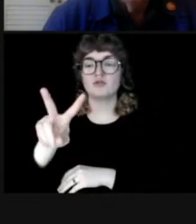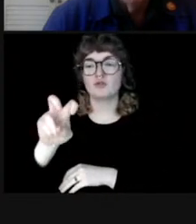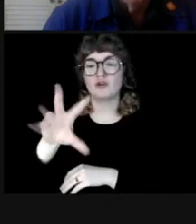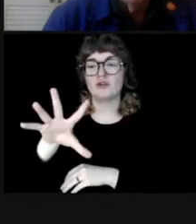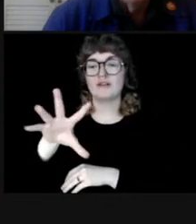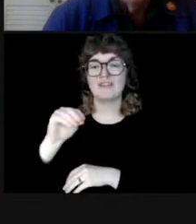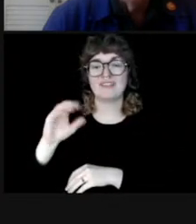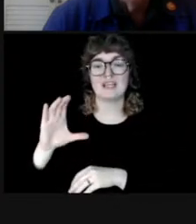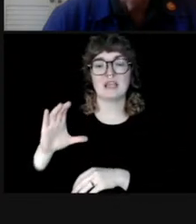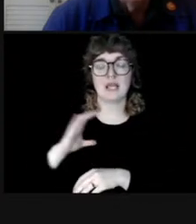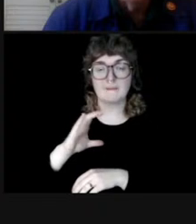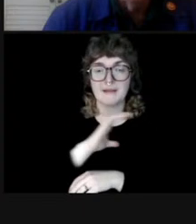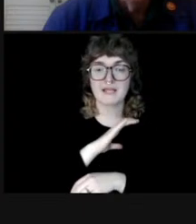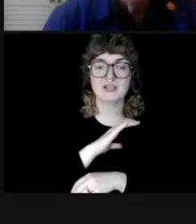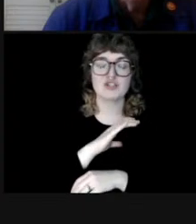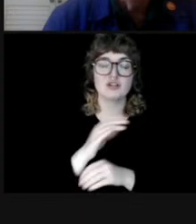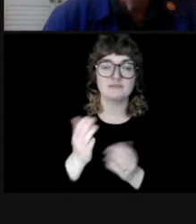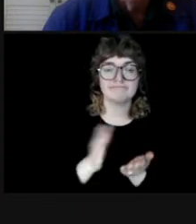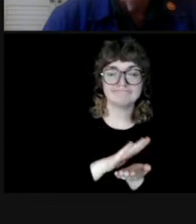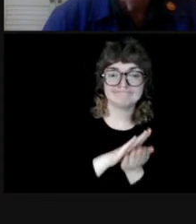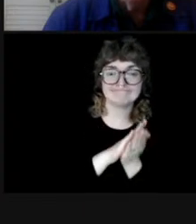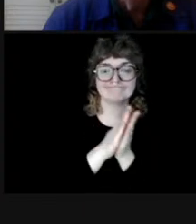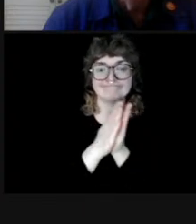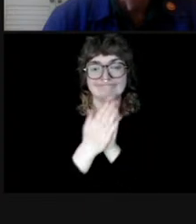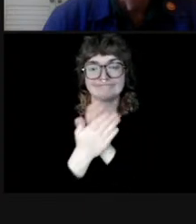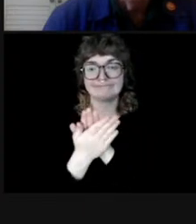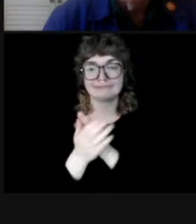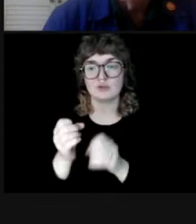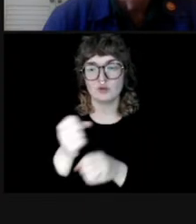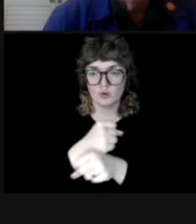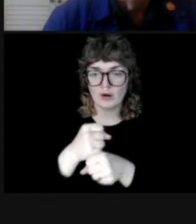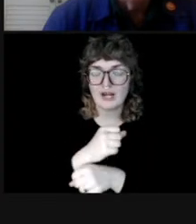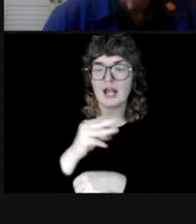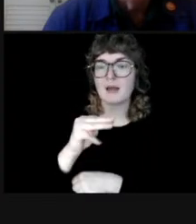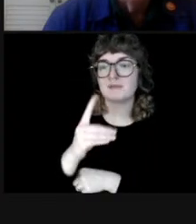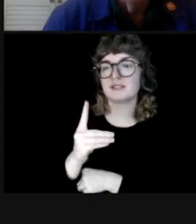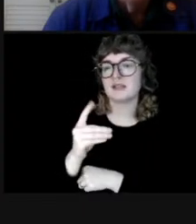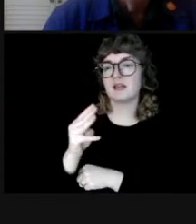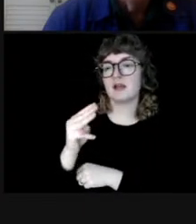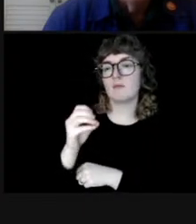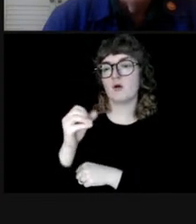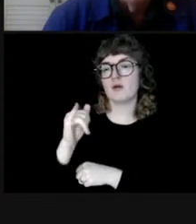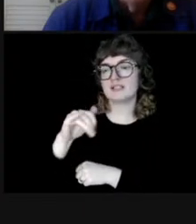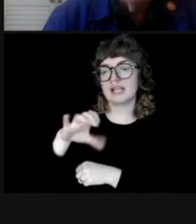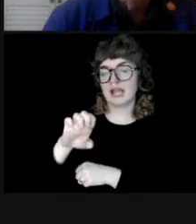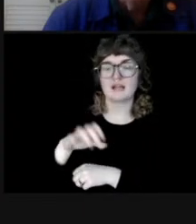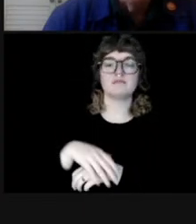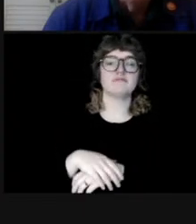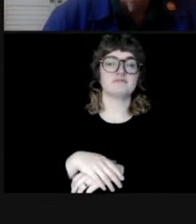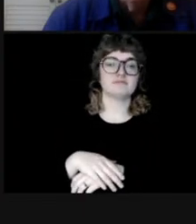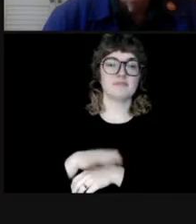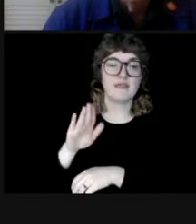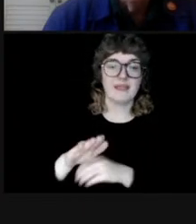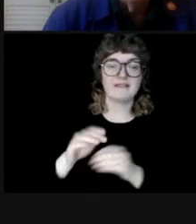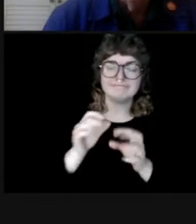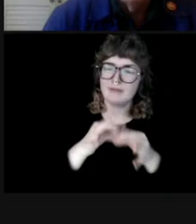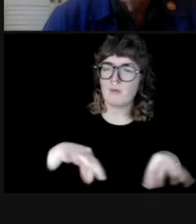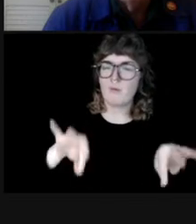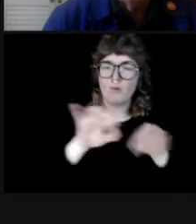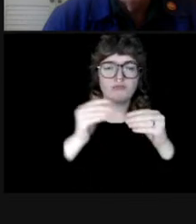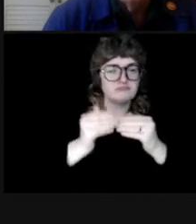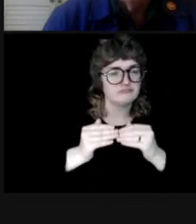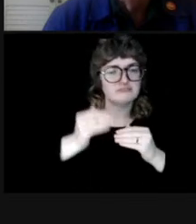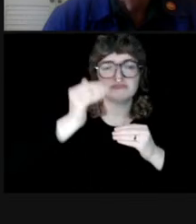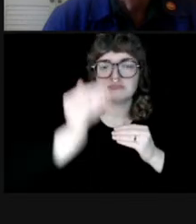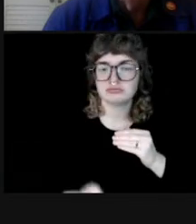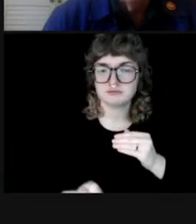adopting our Maryland Mosaic, and its implementation in 2026 is the important next step. We have found